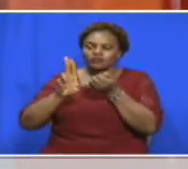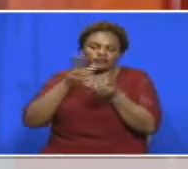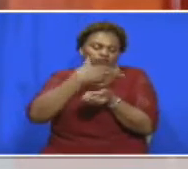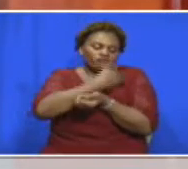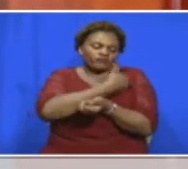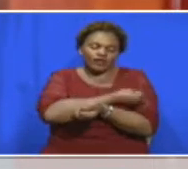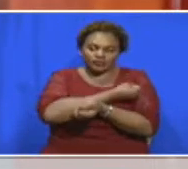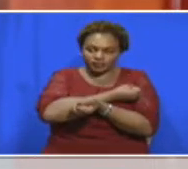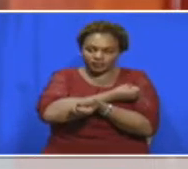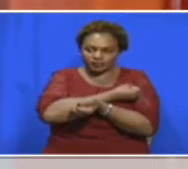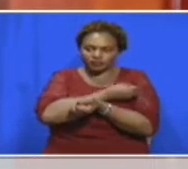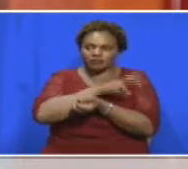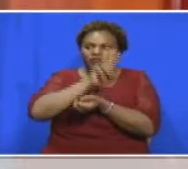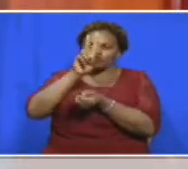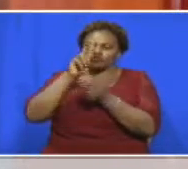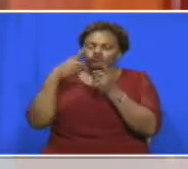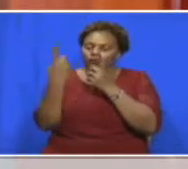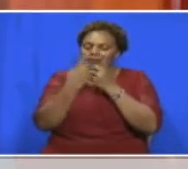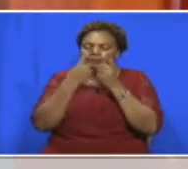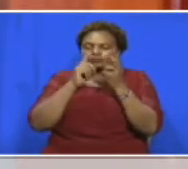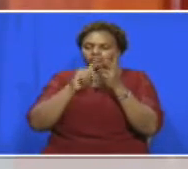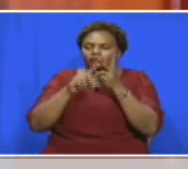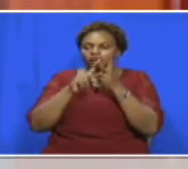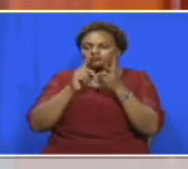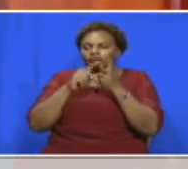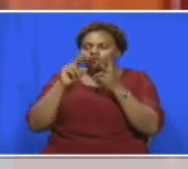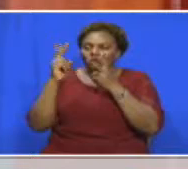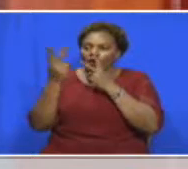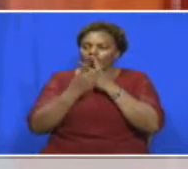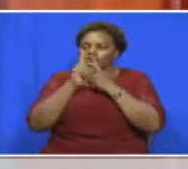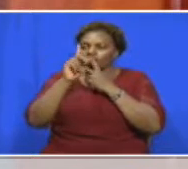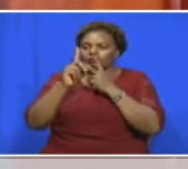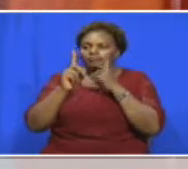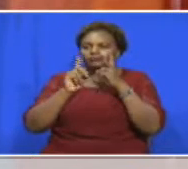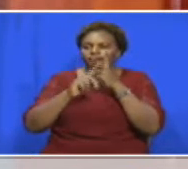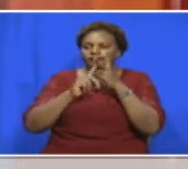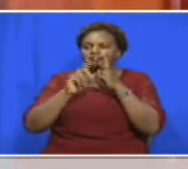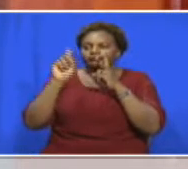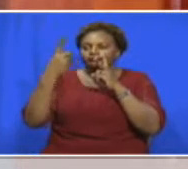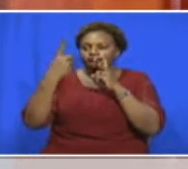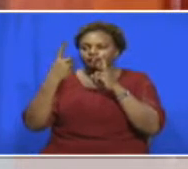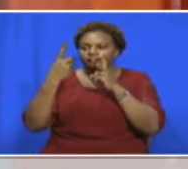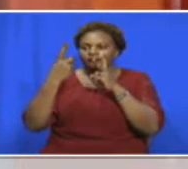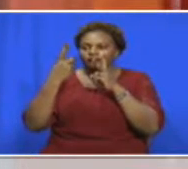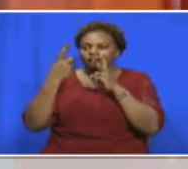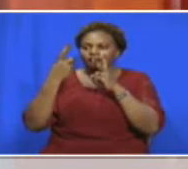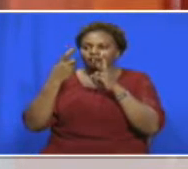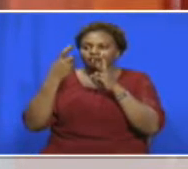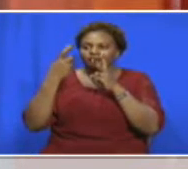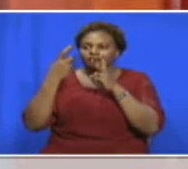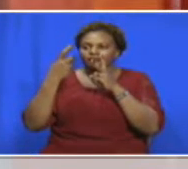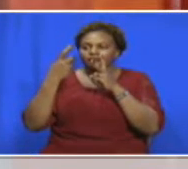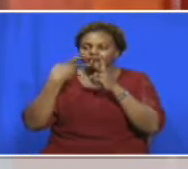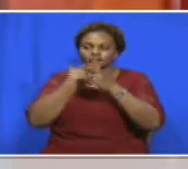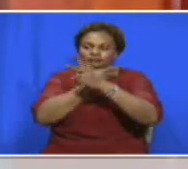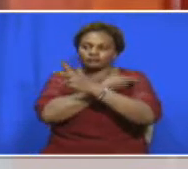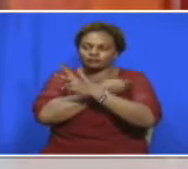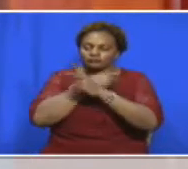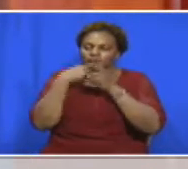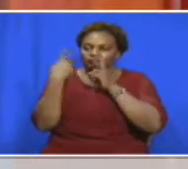vaccines, there are two approaches that one can go for. The first one is what we call targeted vaccination